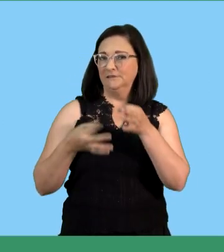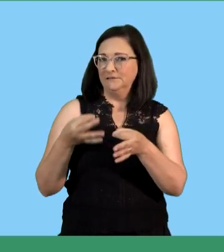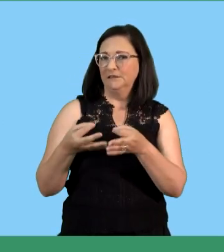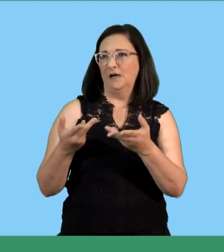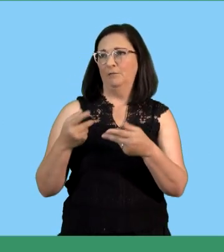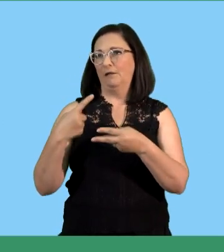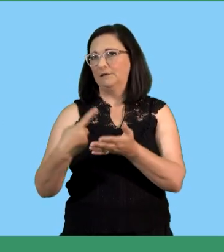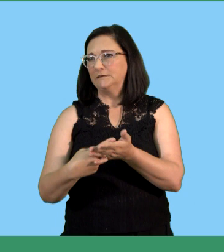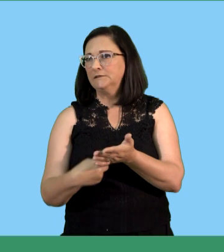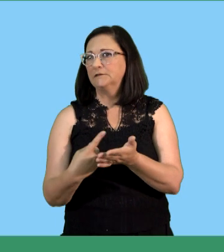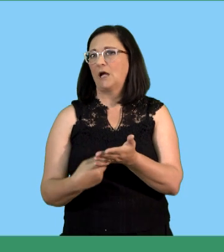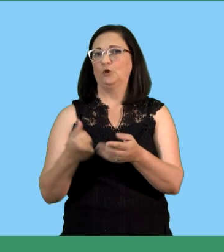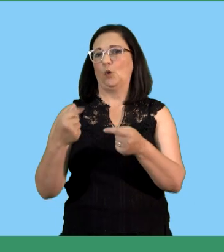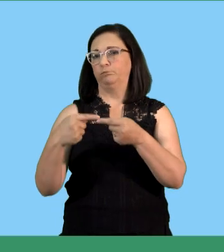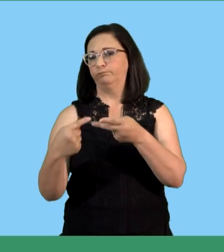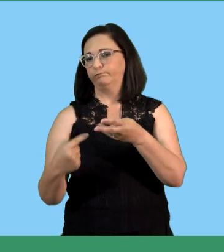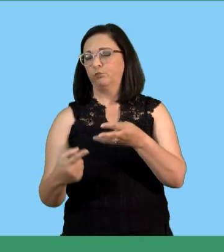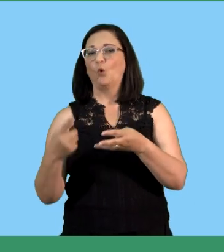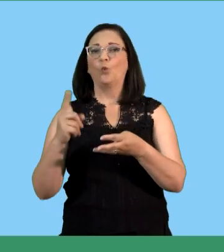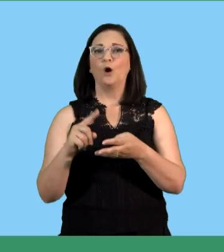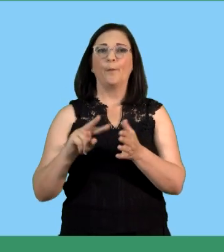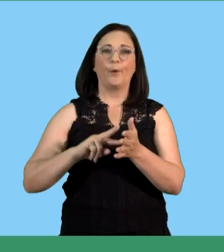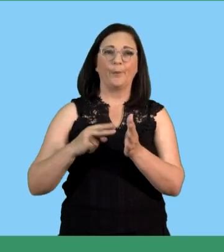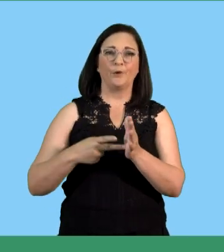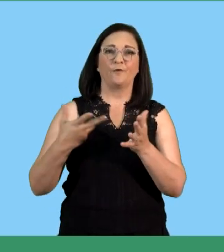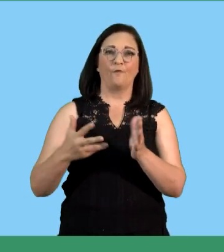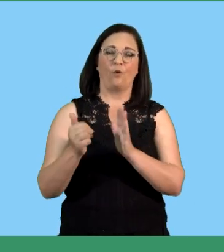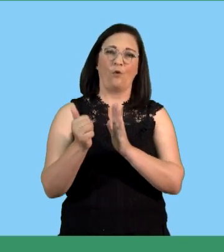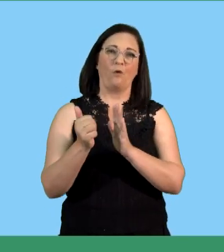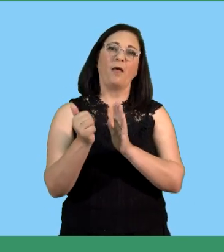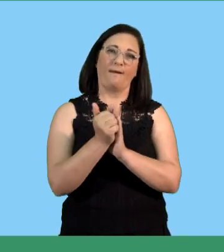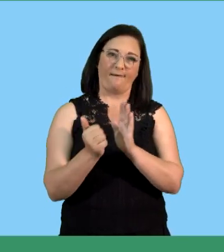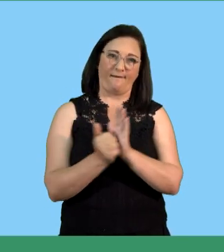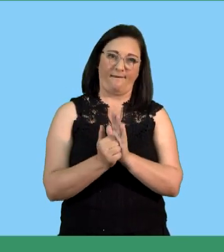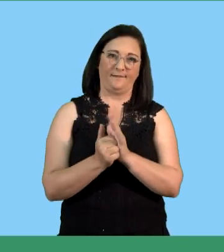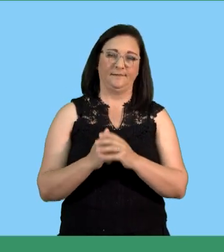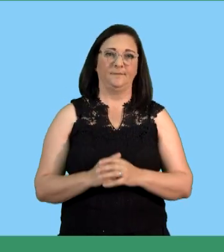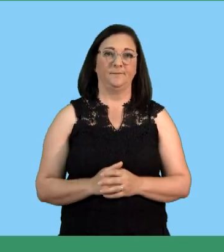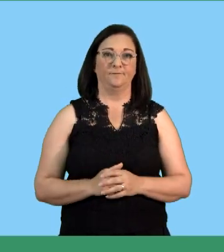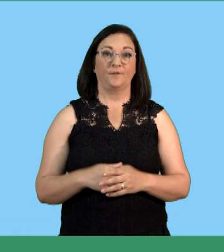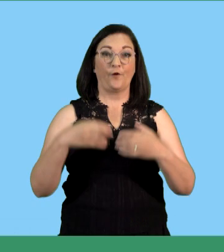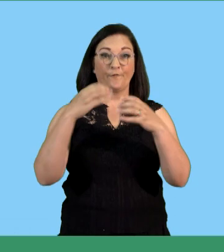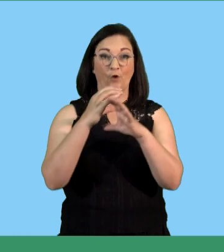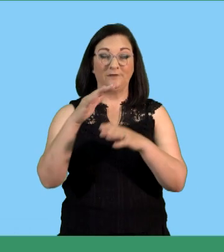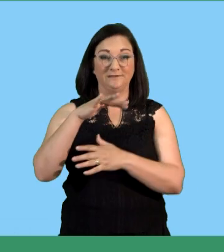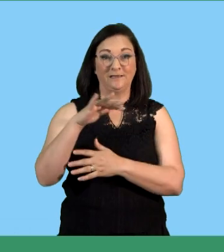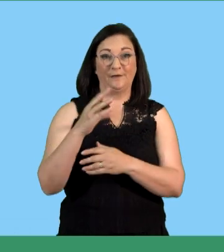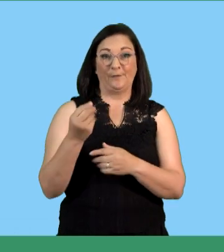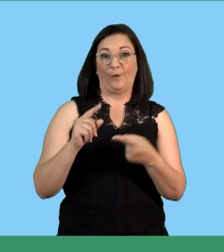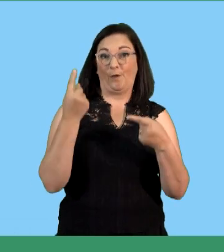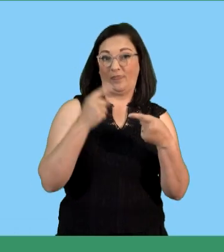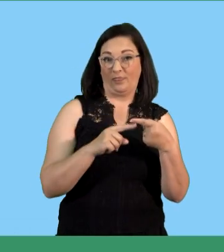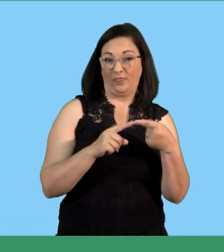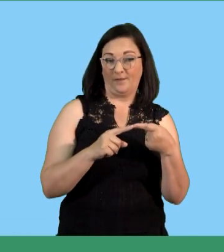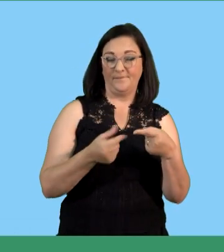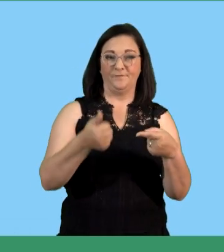or explain or discuss the purpose of the acts above. This is our focus area number 1.